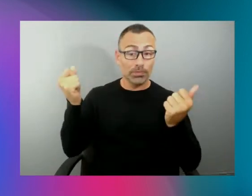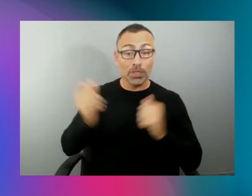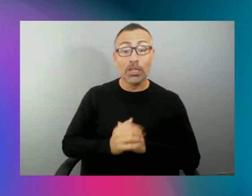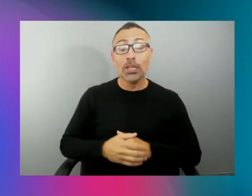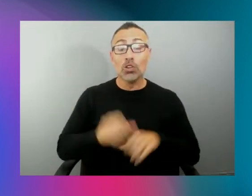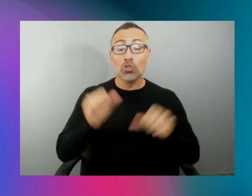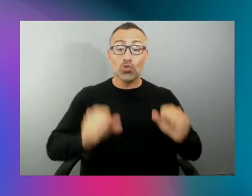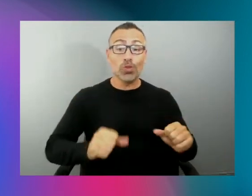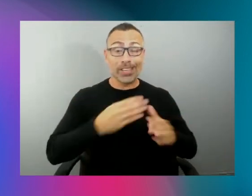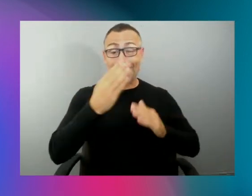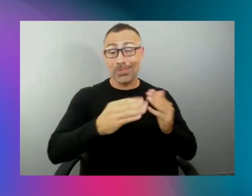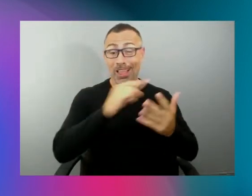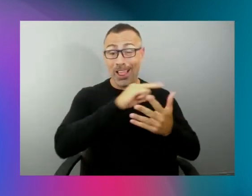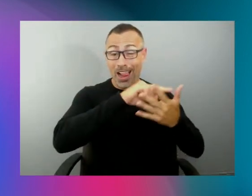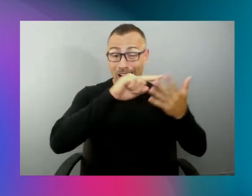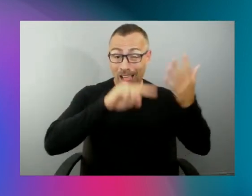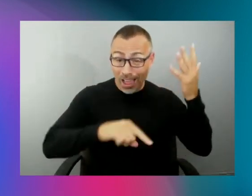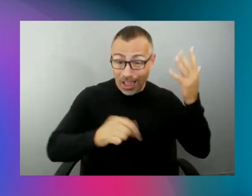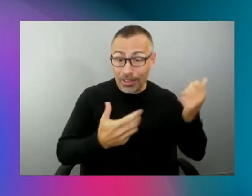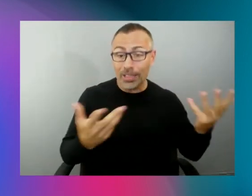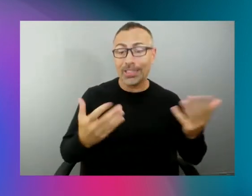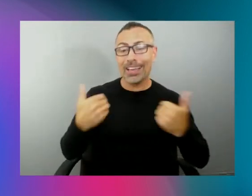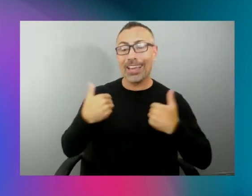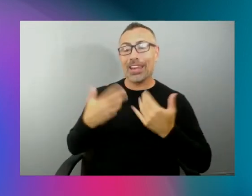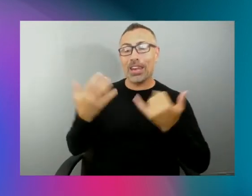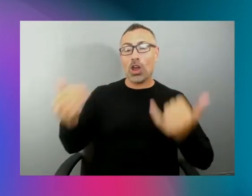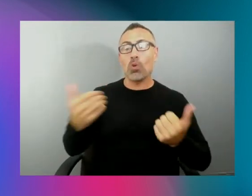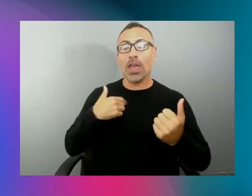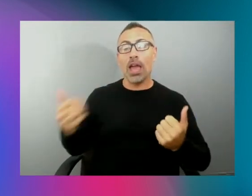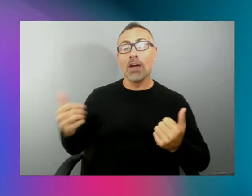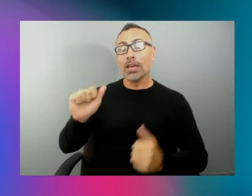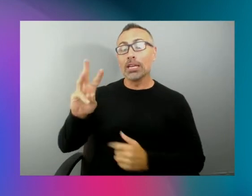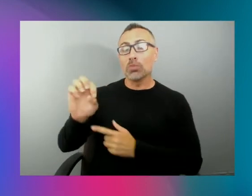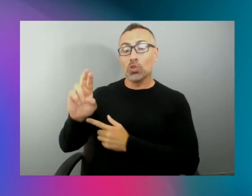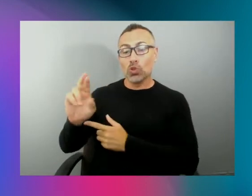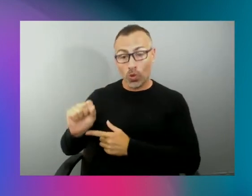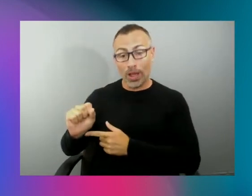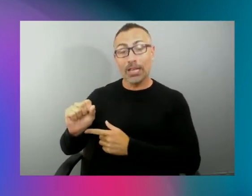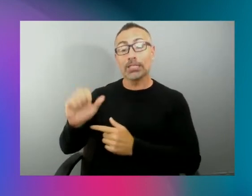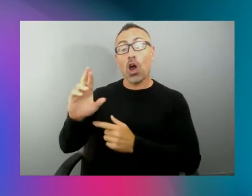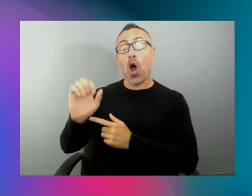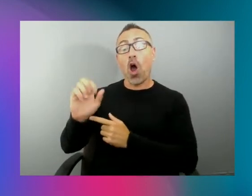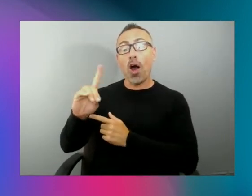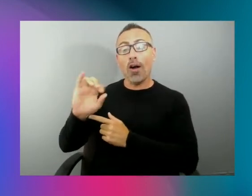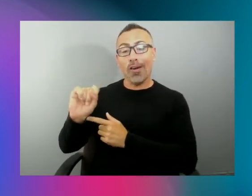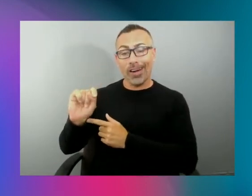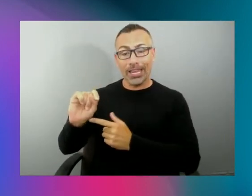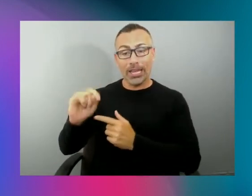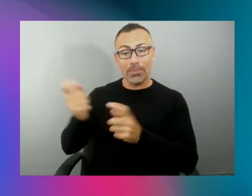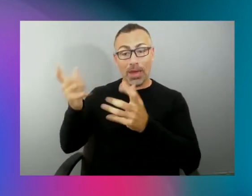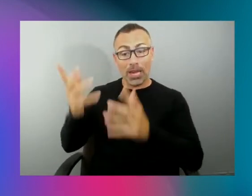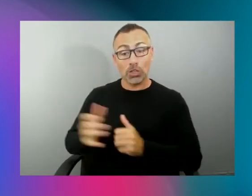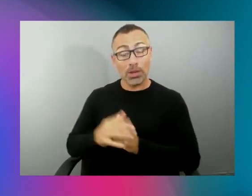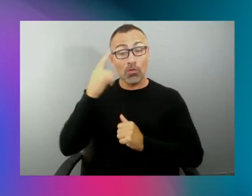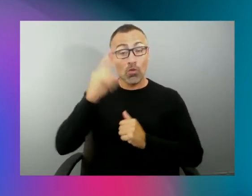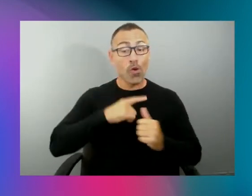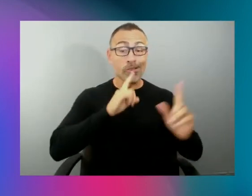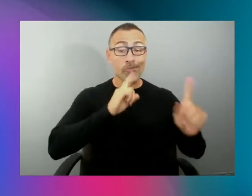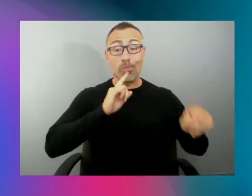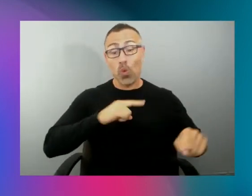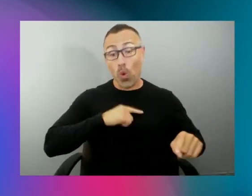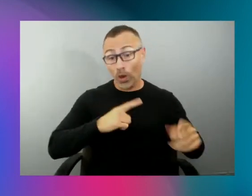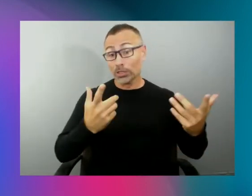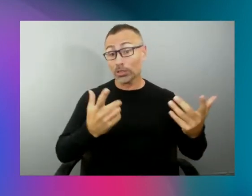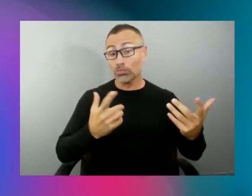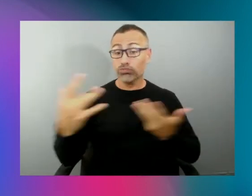we have another service called AWS Audit Manager, that is for where you can generate a reports for the compliance. And AWS Config